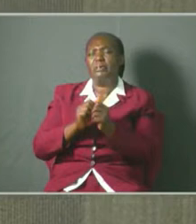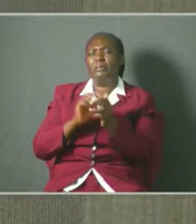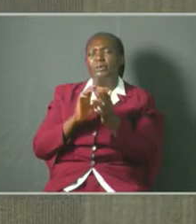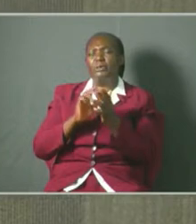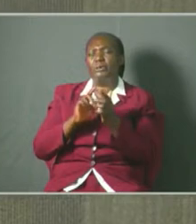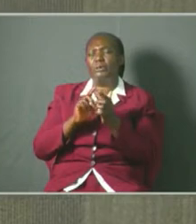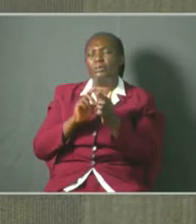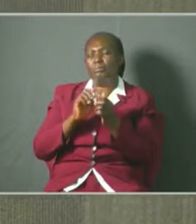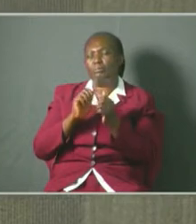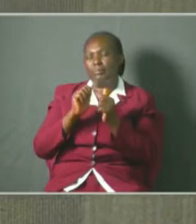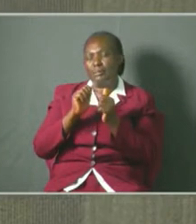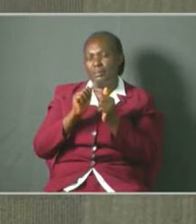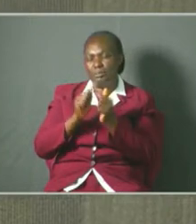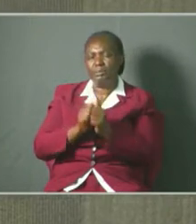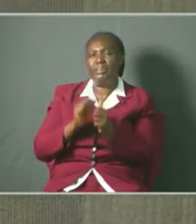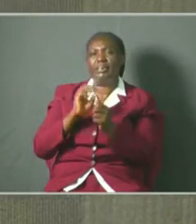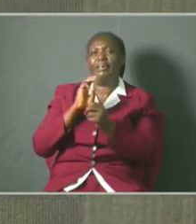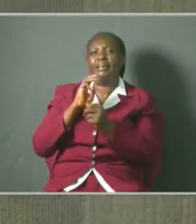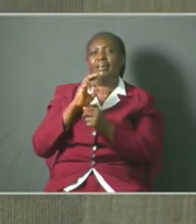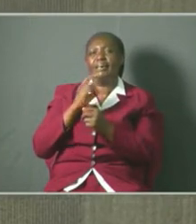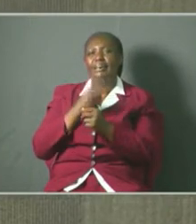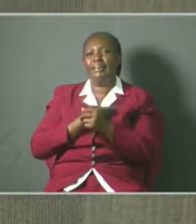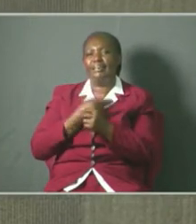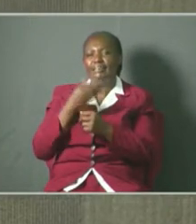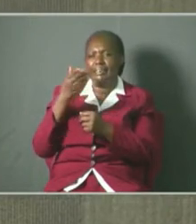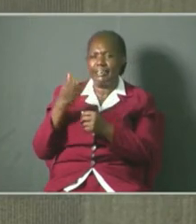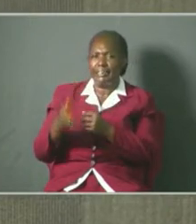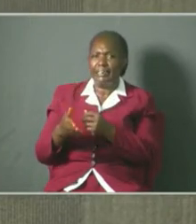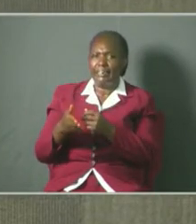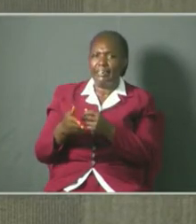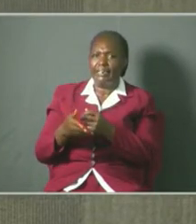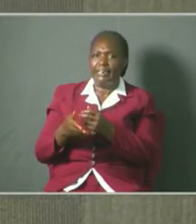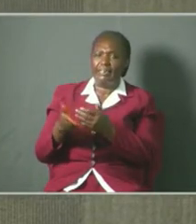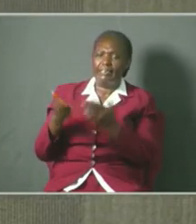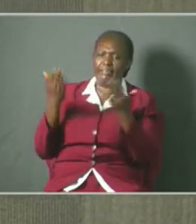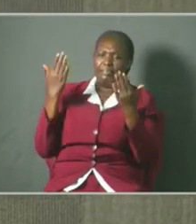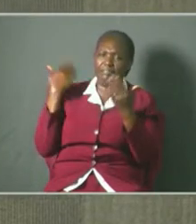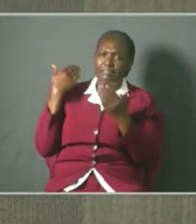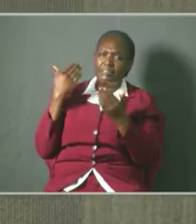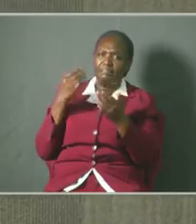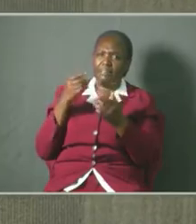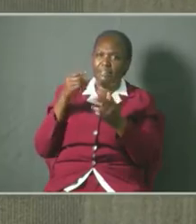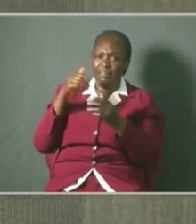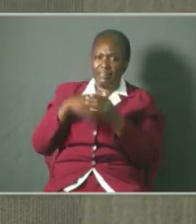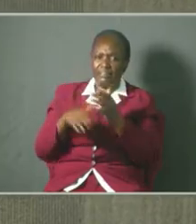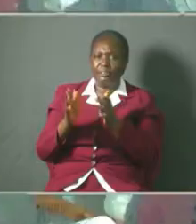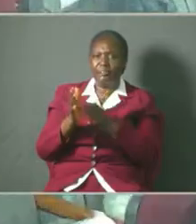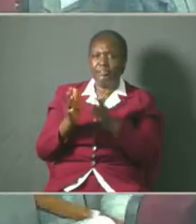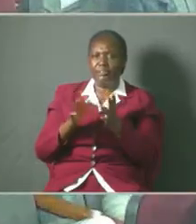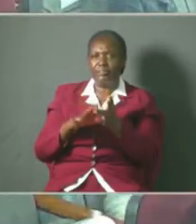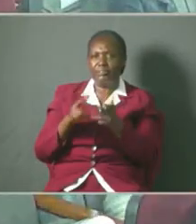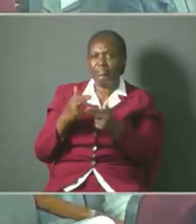be felt here and even after. This is my prayer, thanksgiving. Amen.